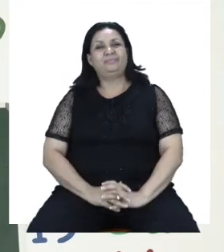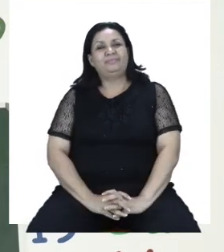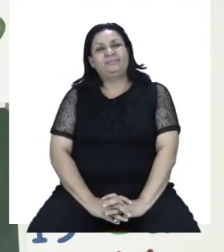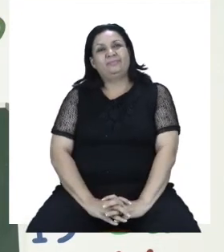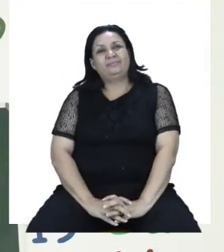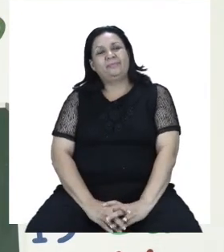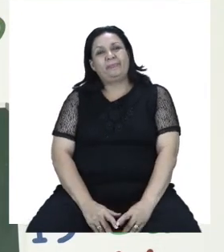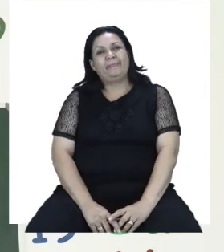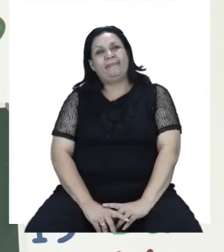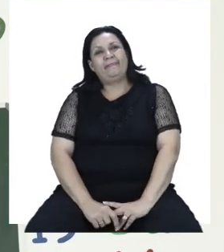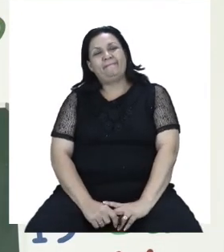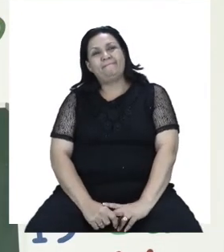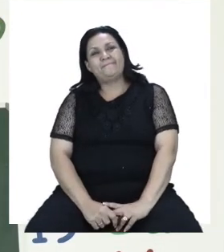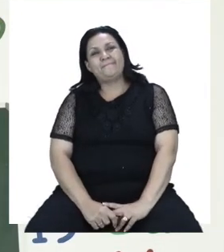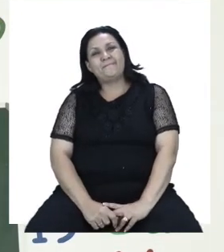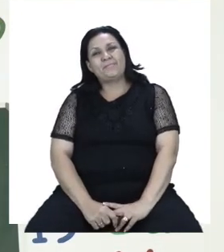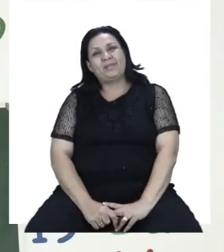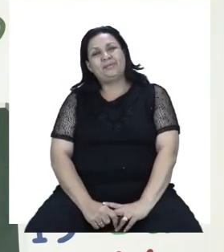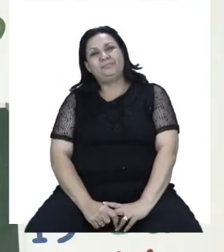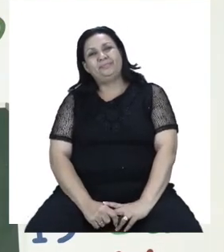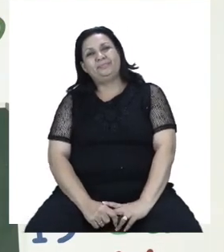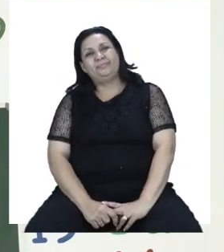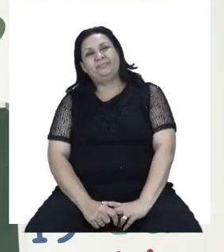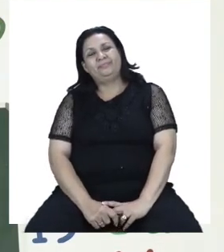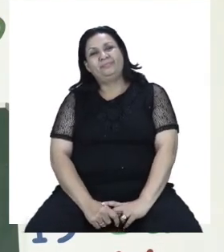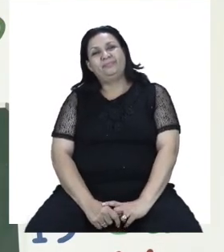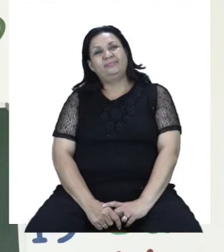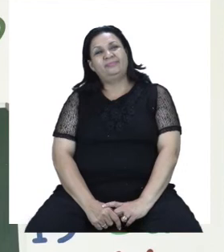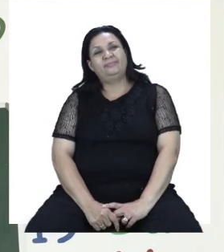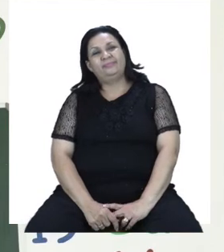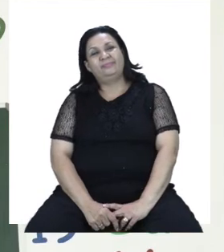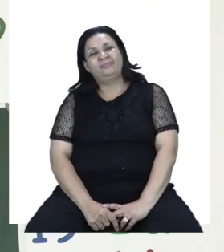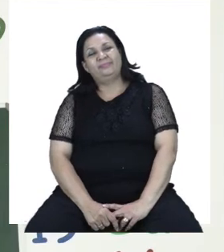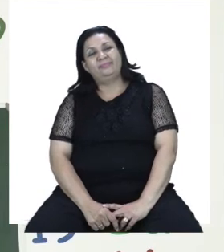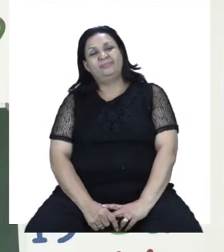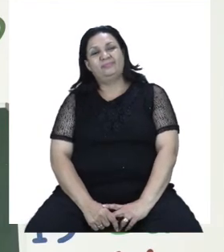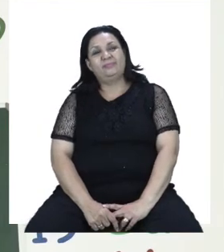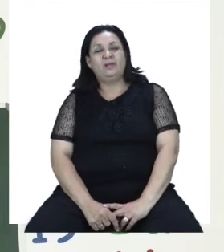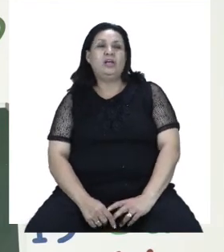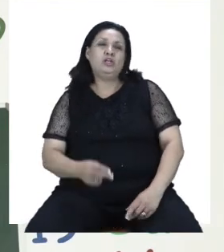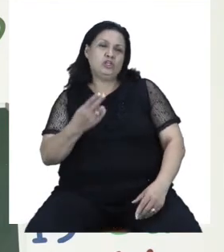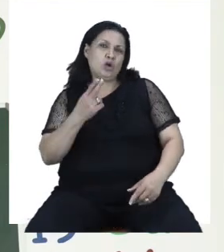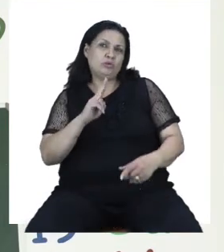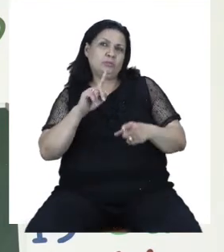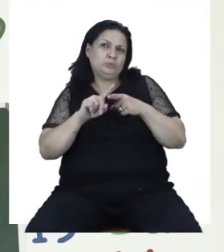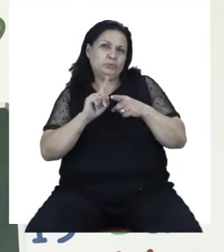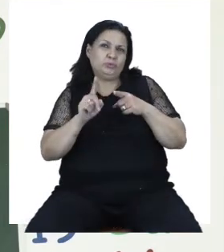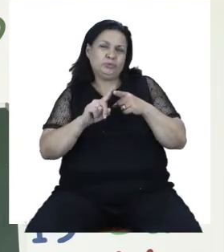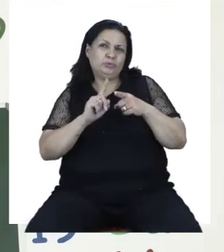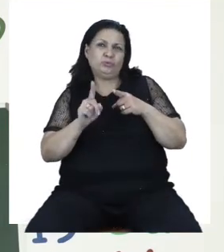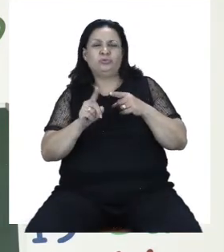round. Remember, don't rush. Take your time, and if you need to